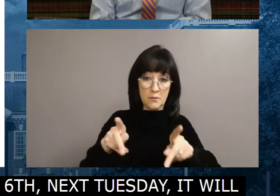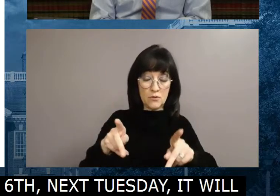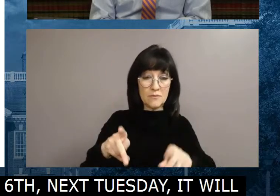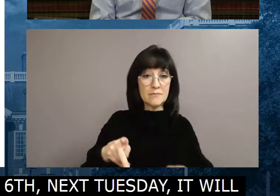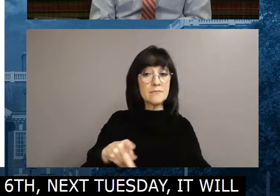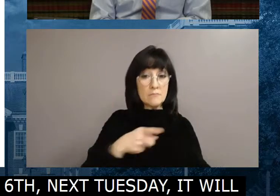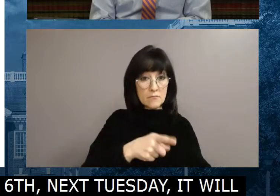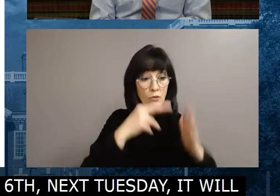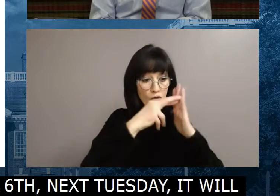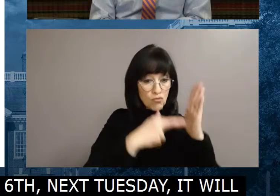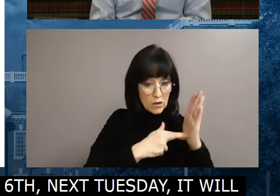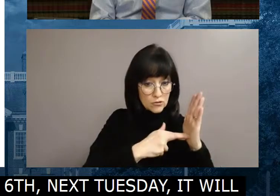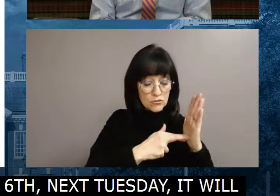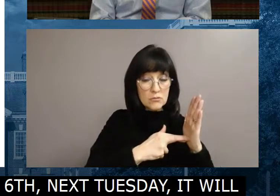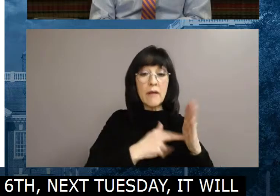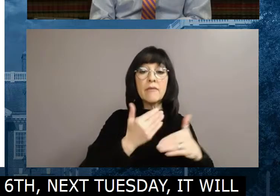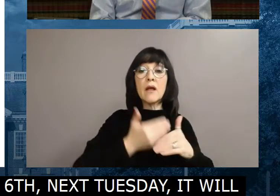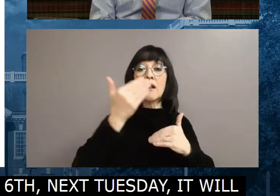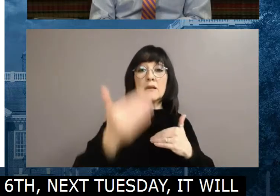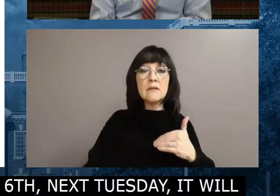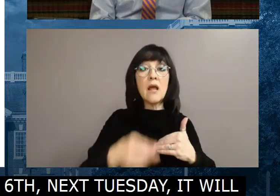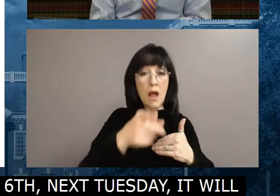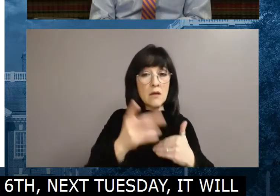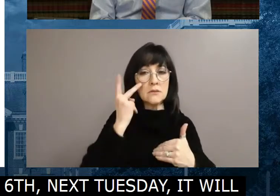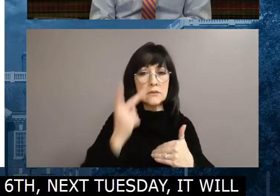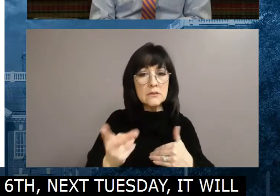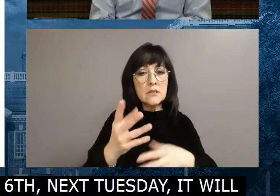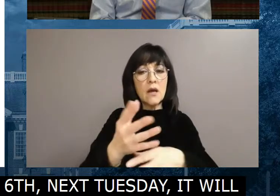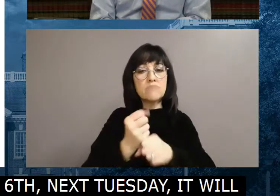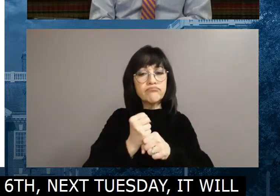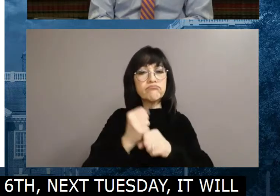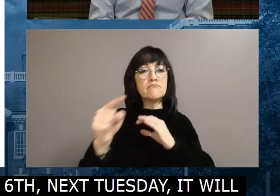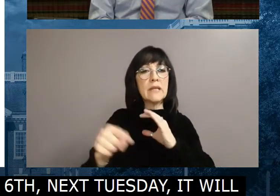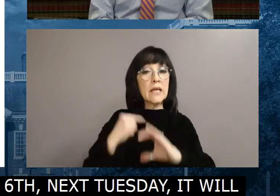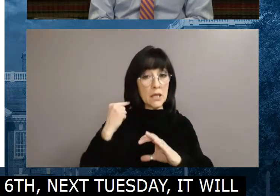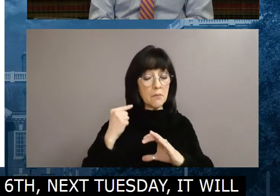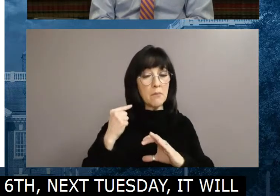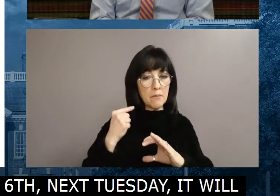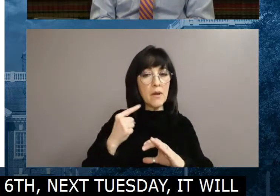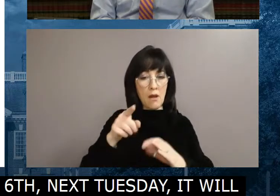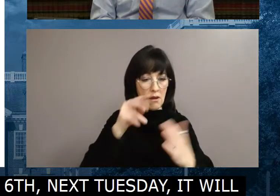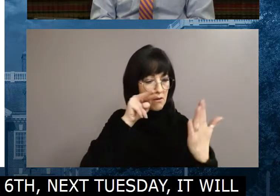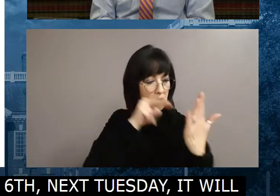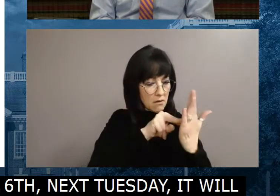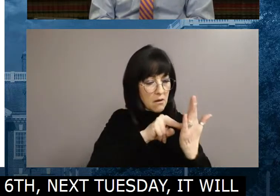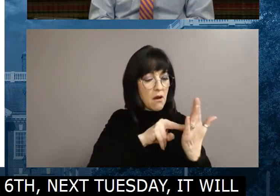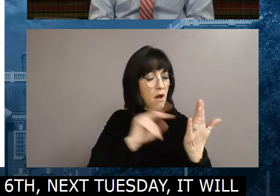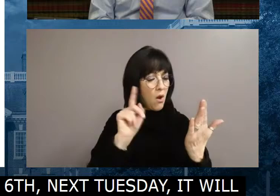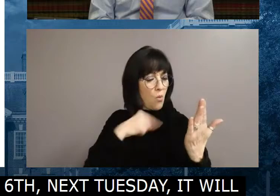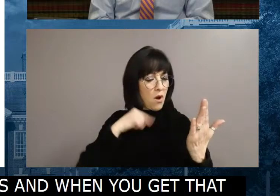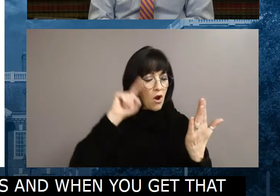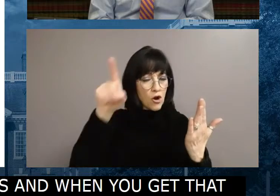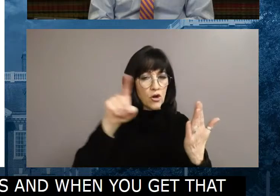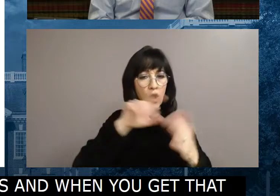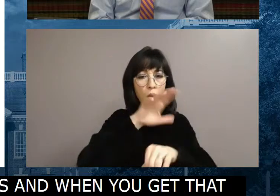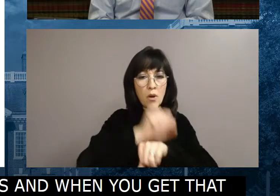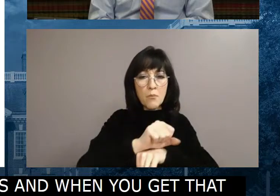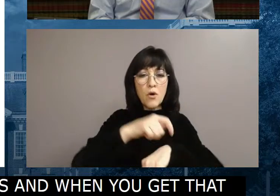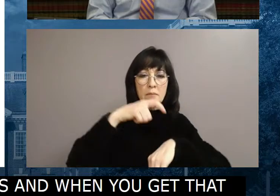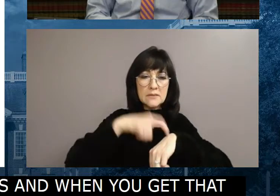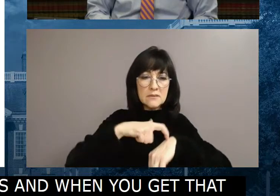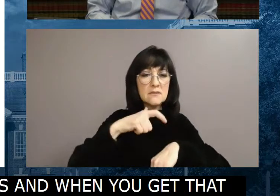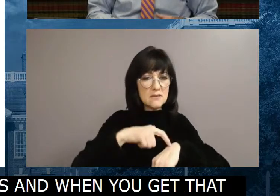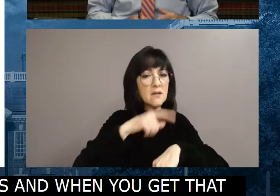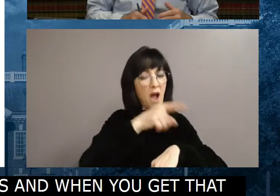take the first vaccine opportunity that's available to you. We've been told by the public health officials since